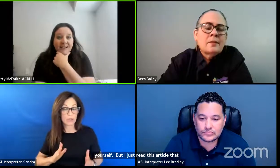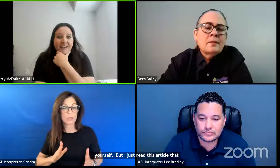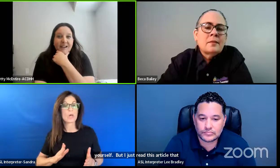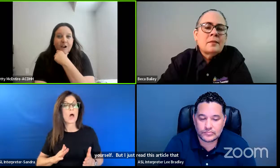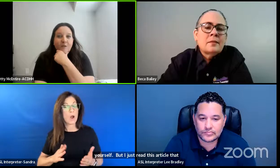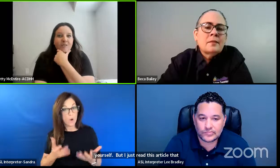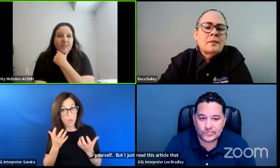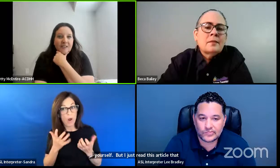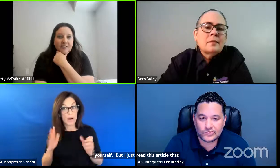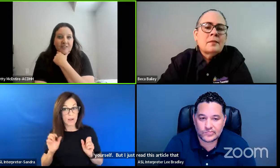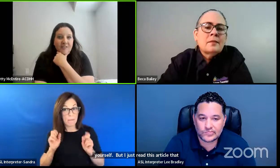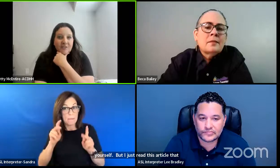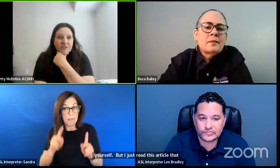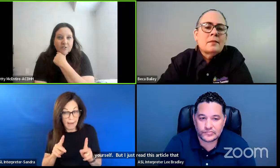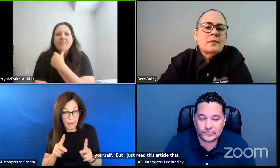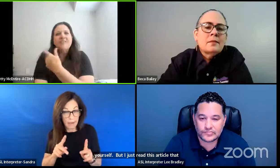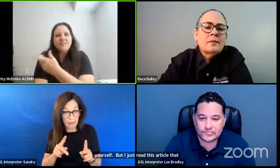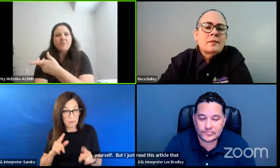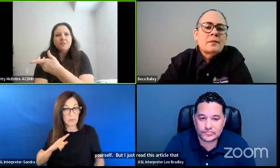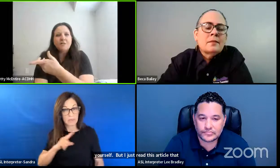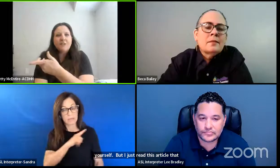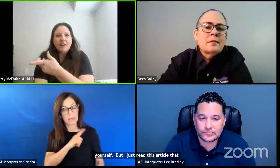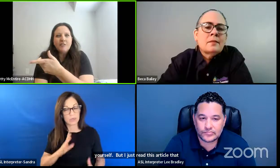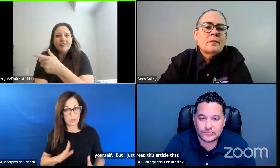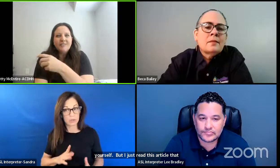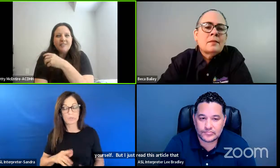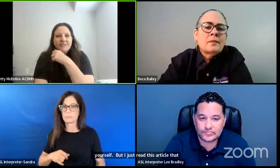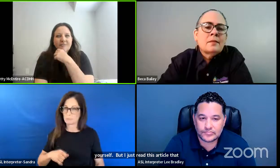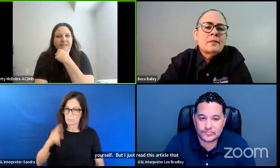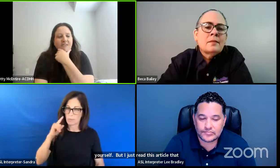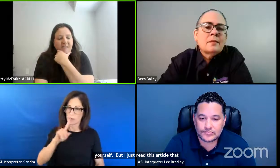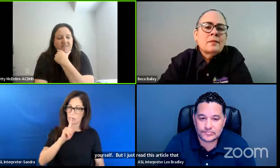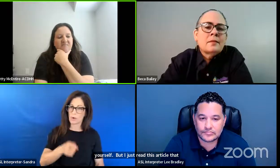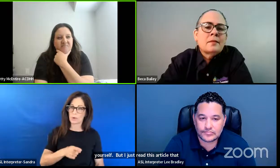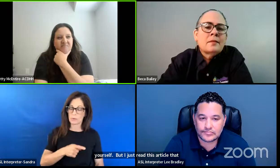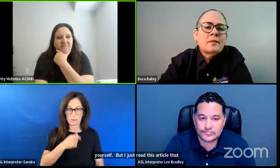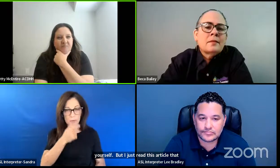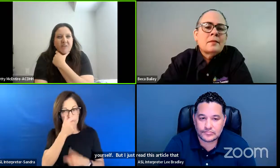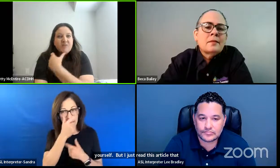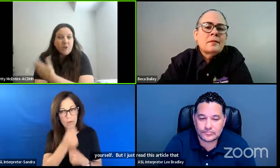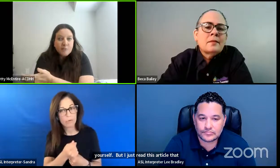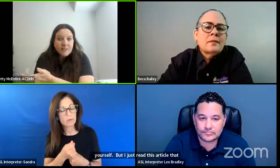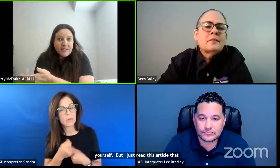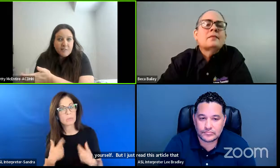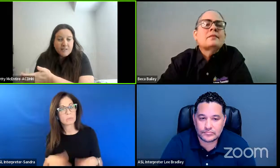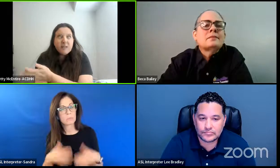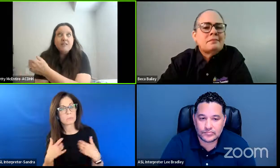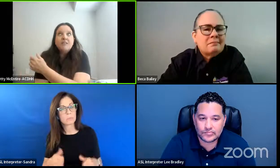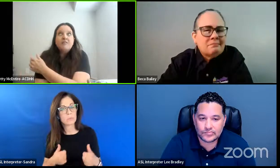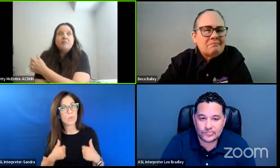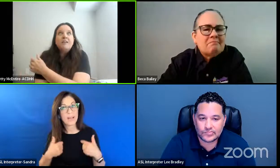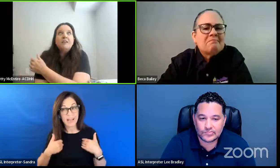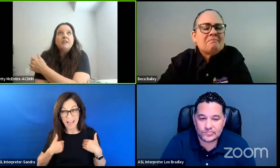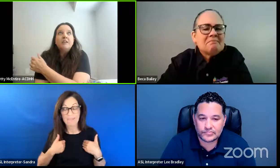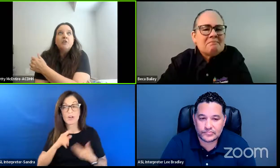back to the legislature. So I thought that was really interesting. I was like, well, we have term limits,